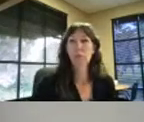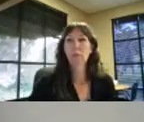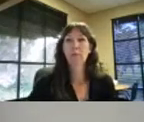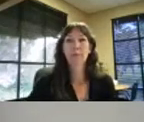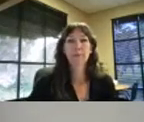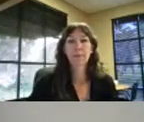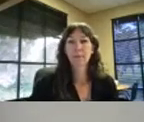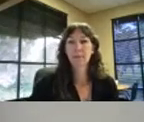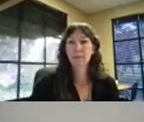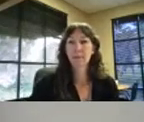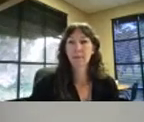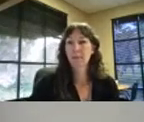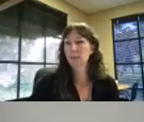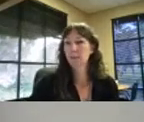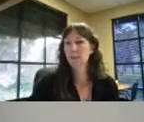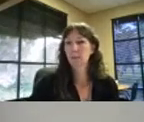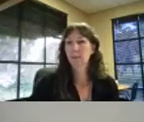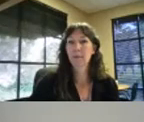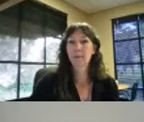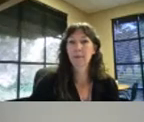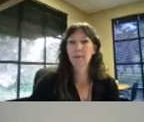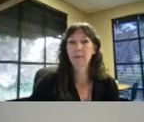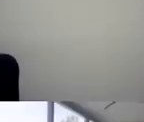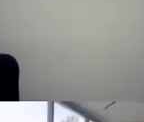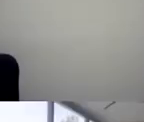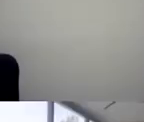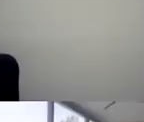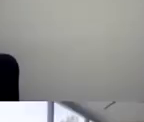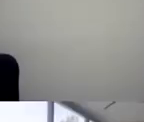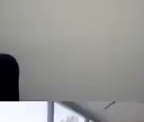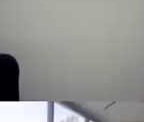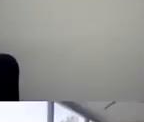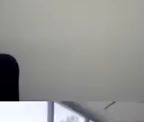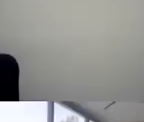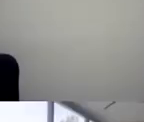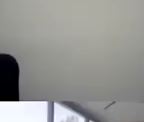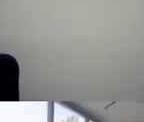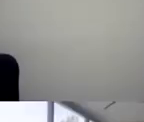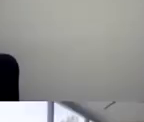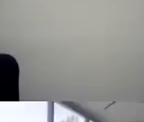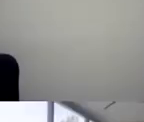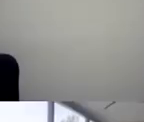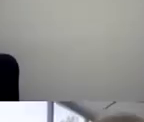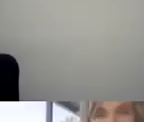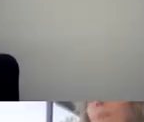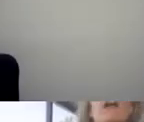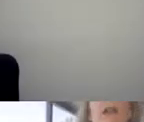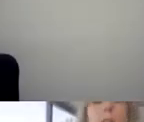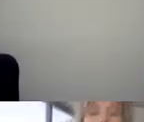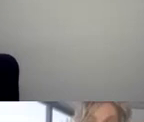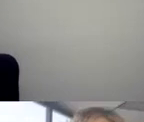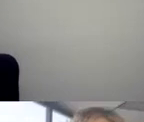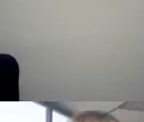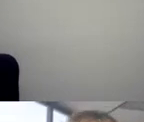uh working for a consistent training across the state and alta is committed to uh building in uh